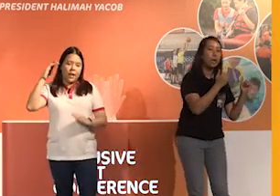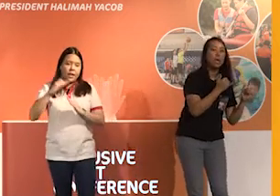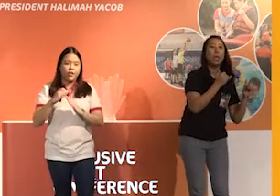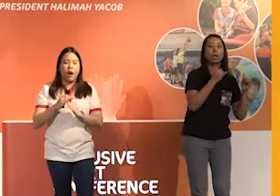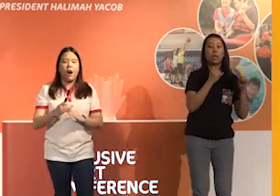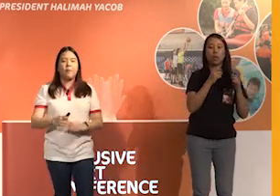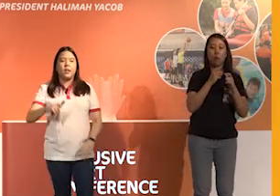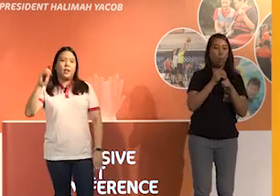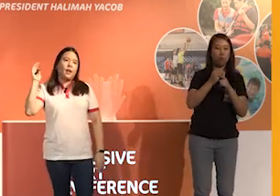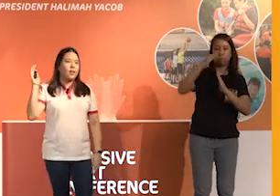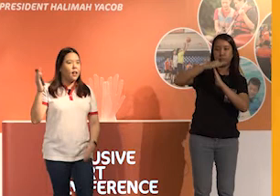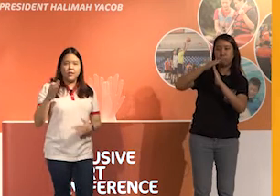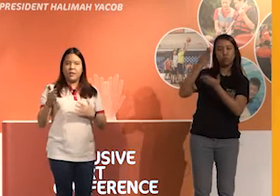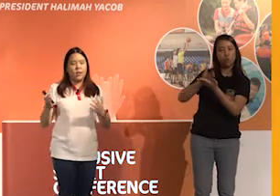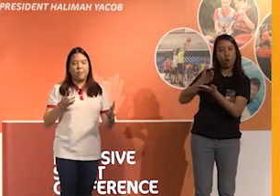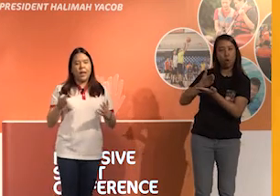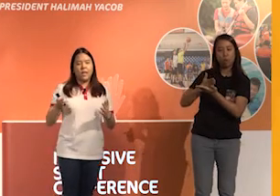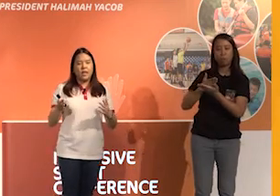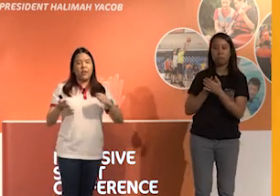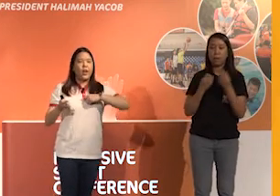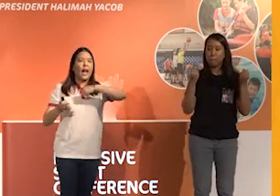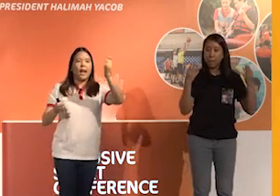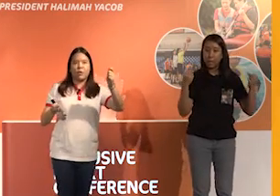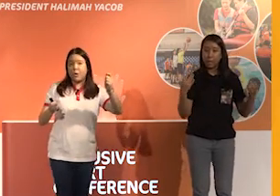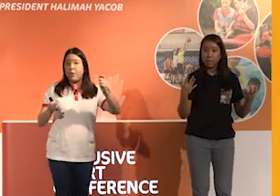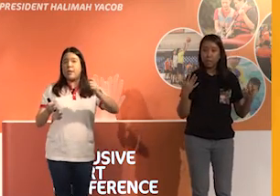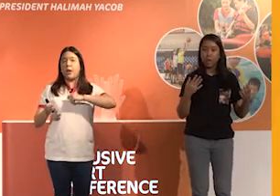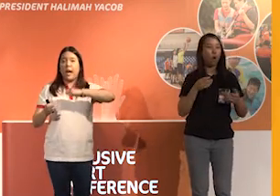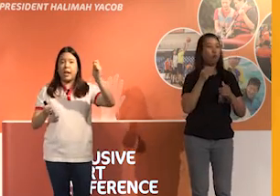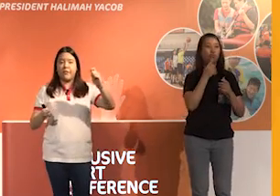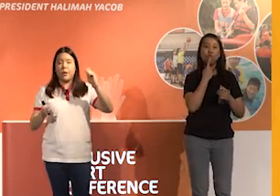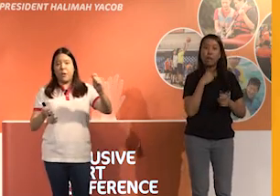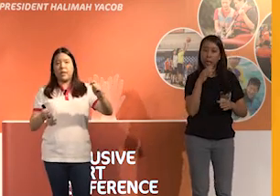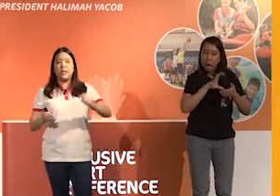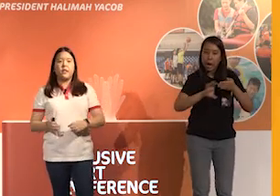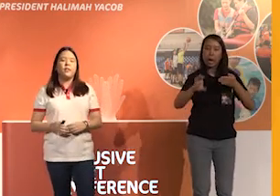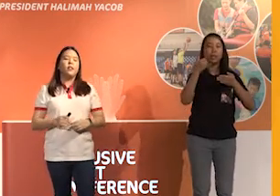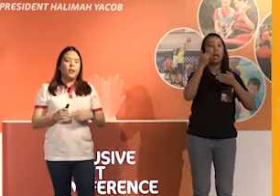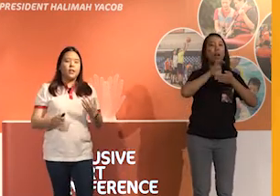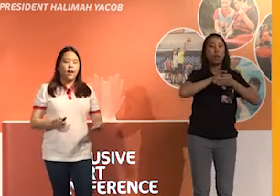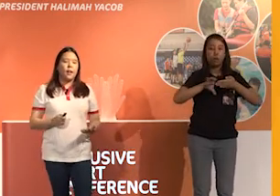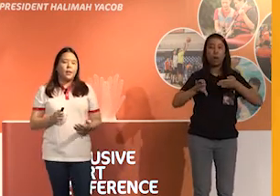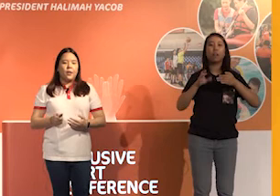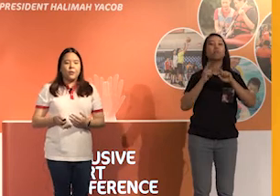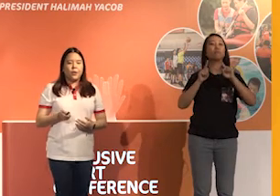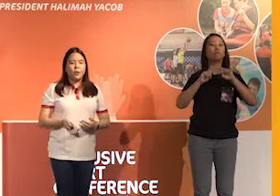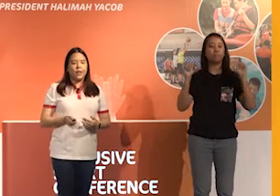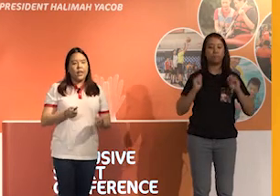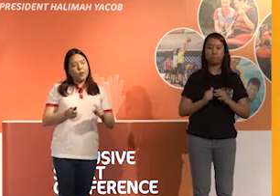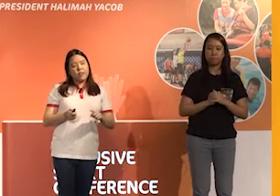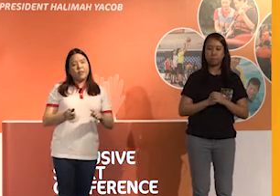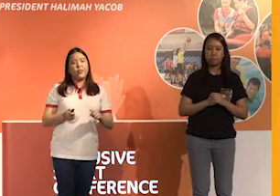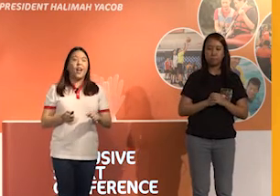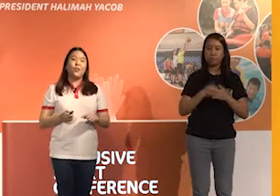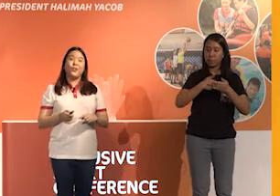then they stop, and then many red heart also, yellow heart is very important. Yeah. So the